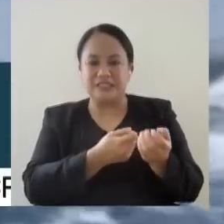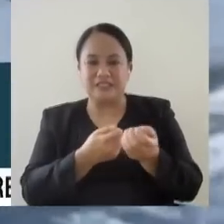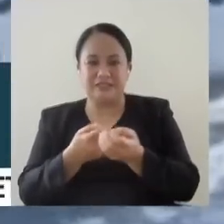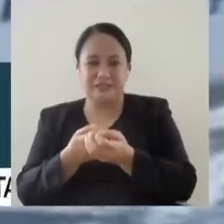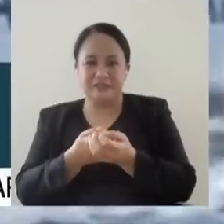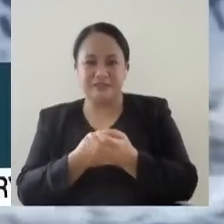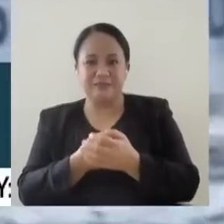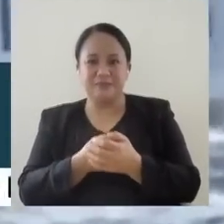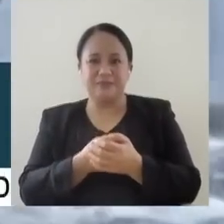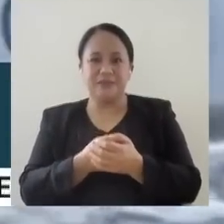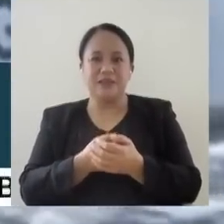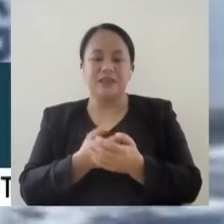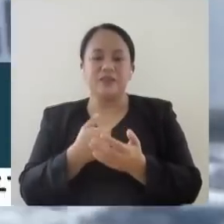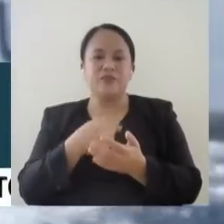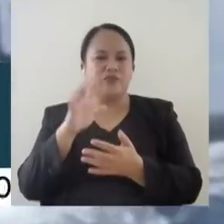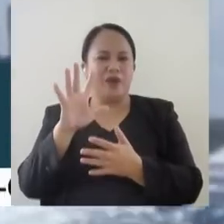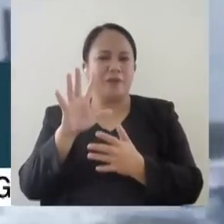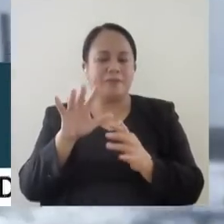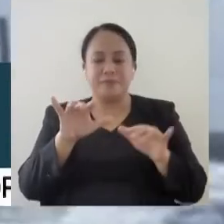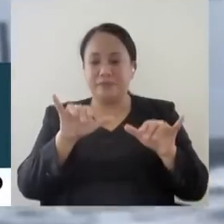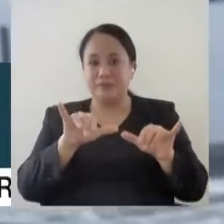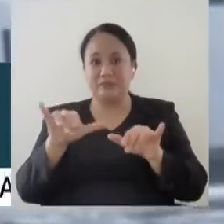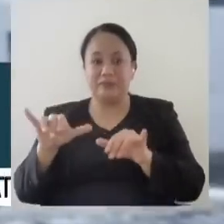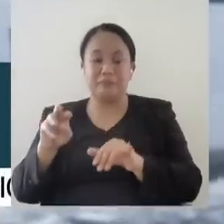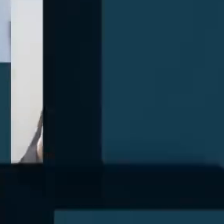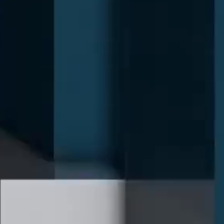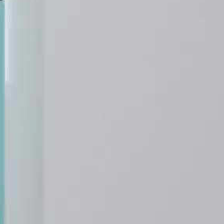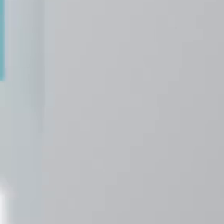close as 5 meters from the resupply boats.